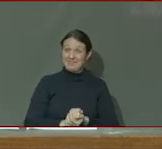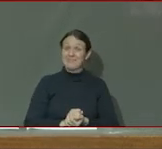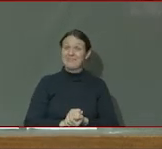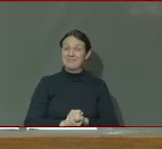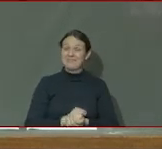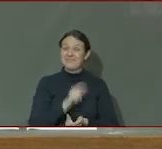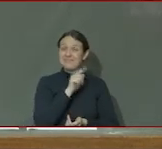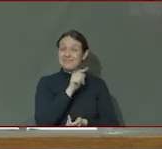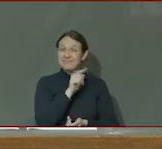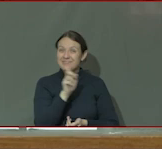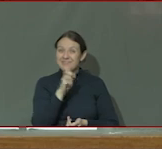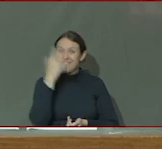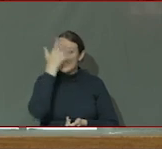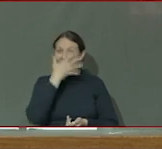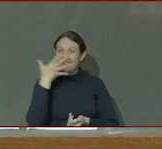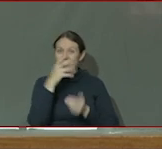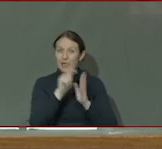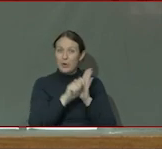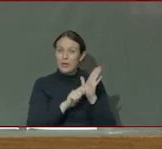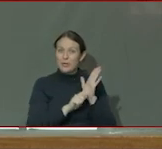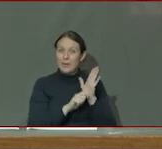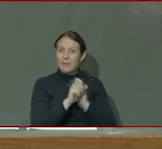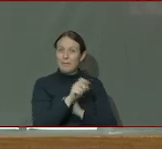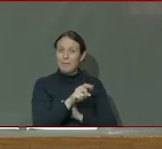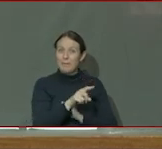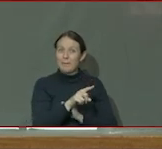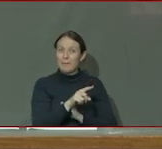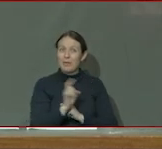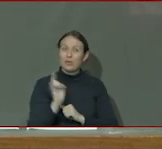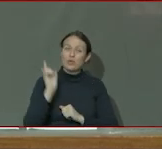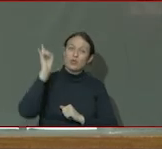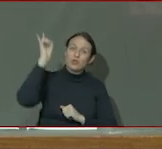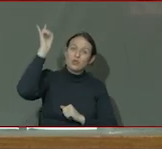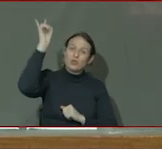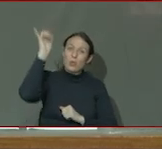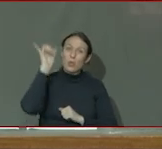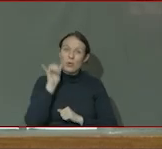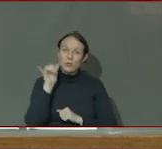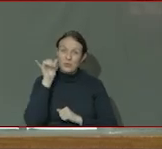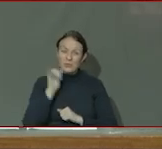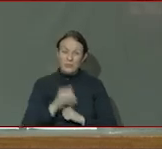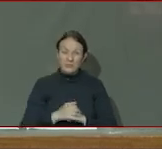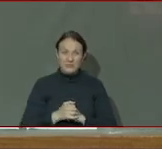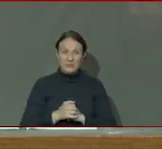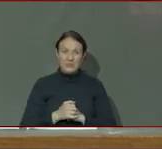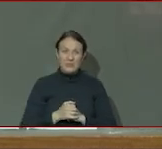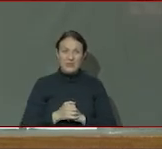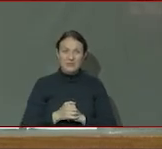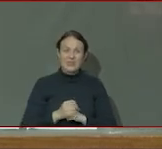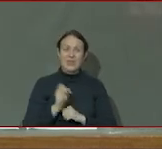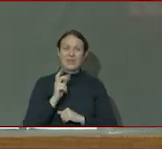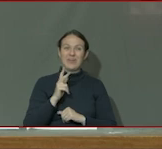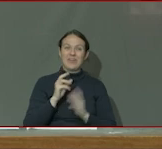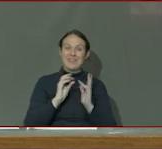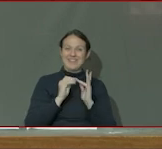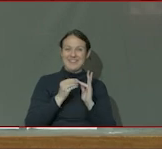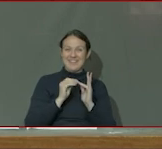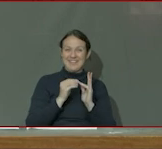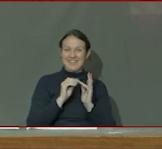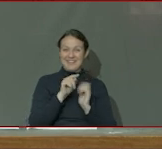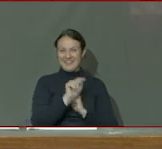So what will be the phenotype of this individual? Tall and yellow. Let's try this one here.